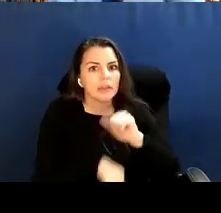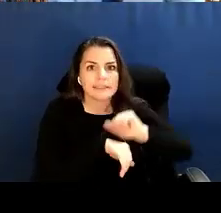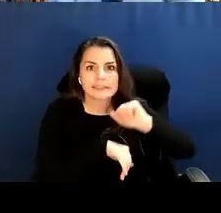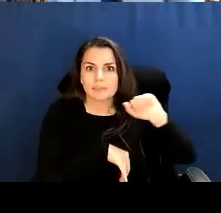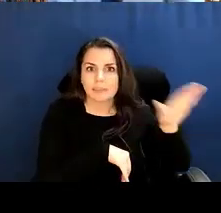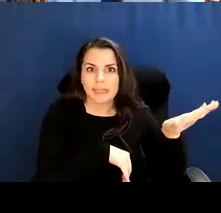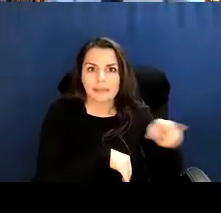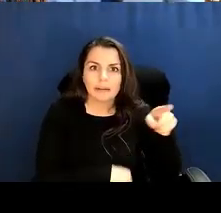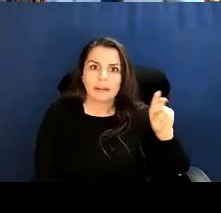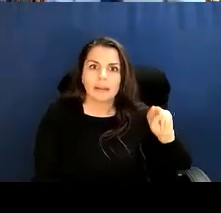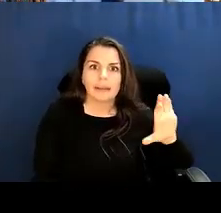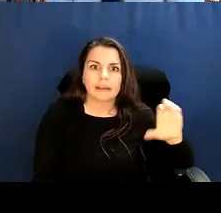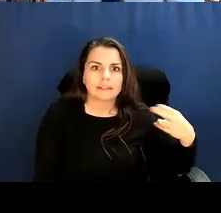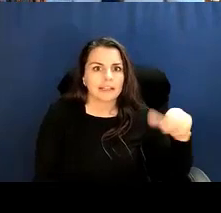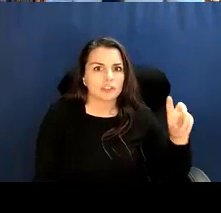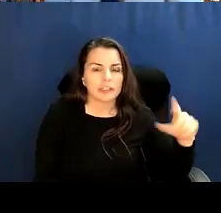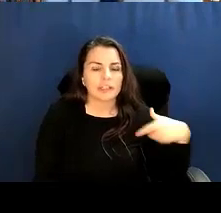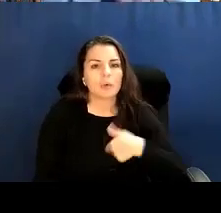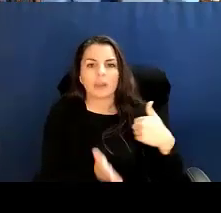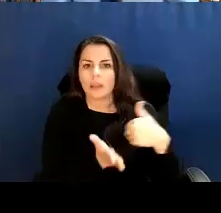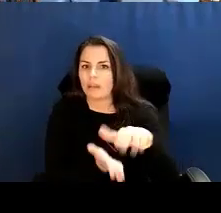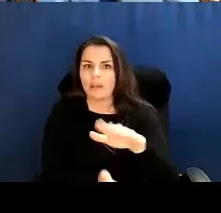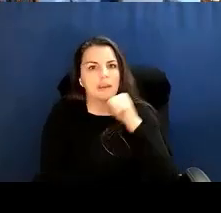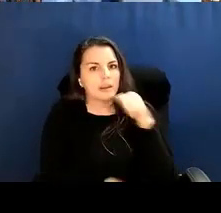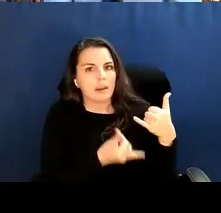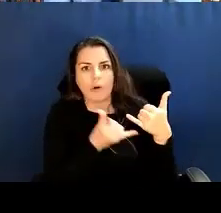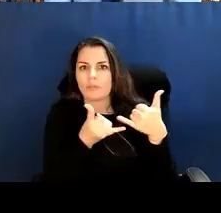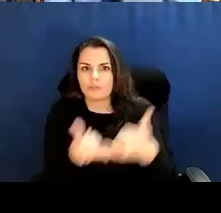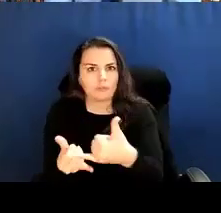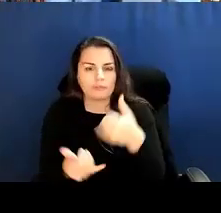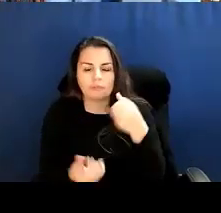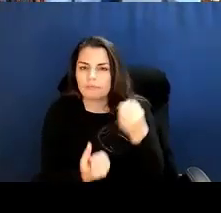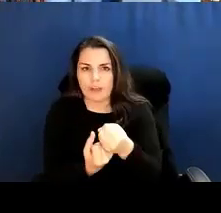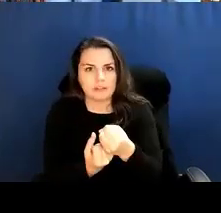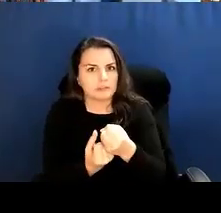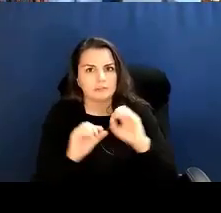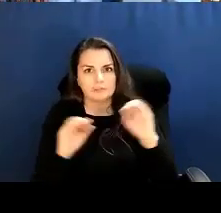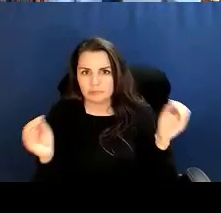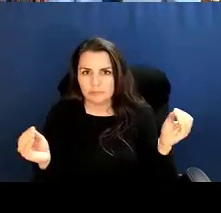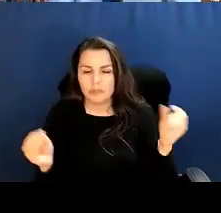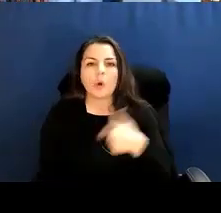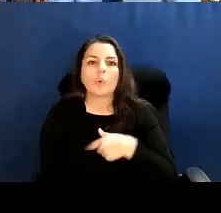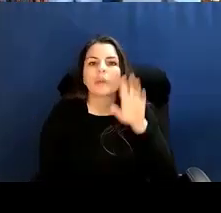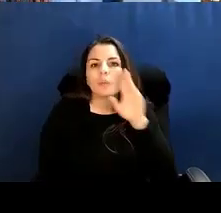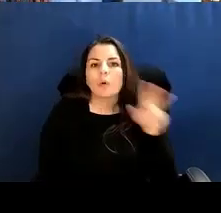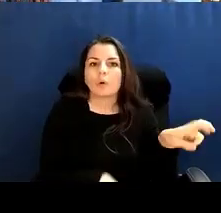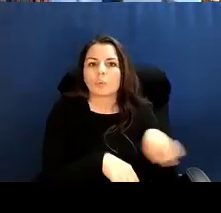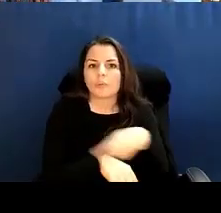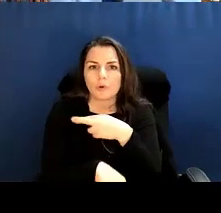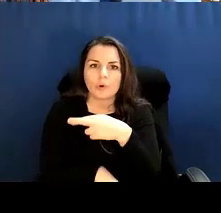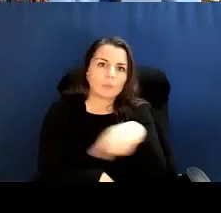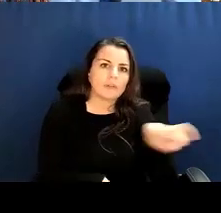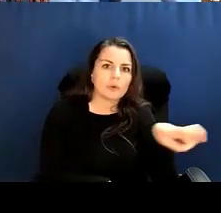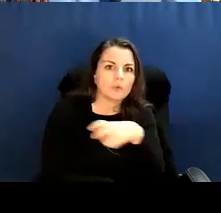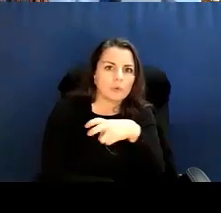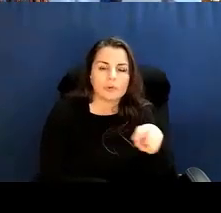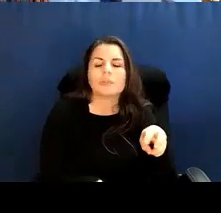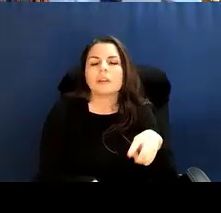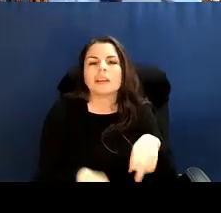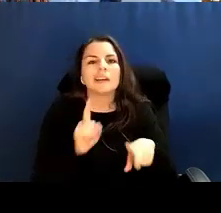to NICHD, we won't fund it. We have a process for referring applications back and forth once they come in the front door,